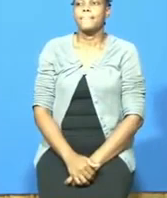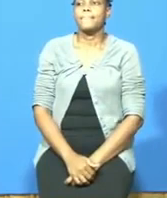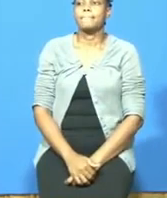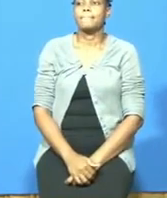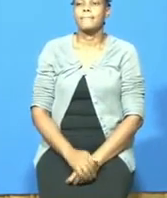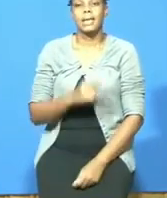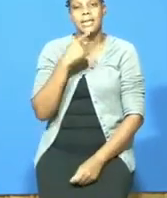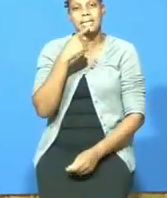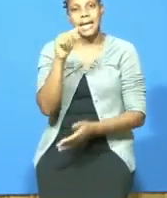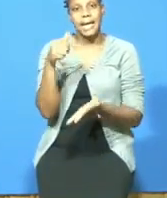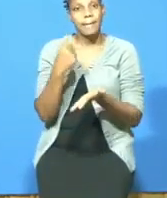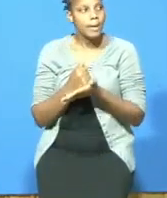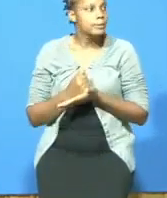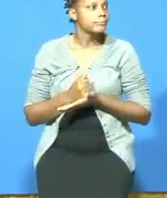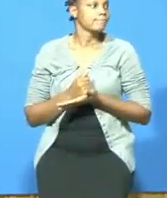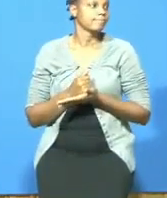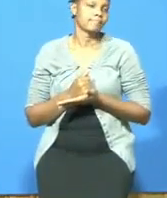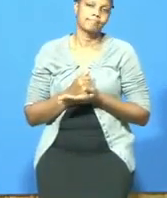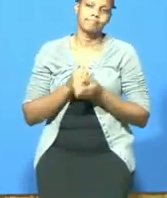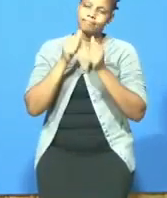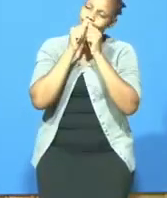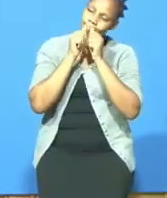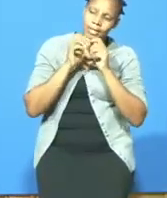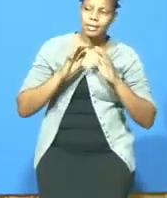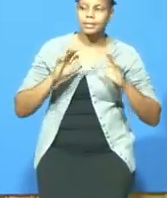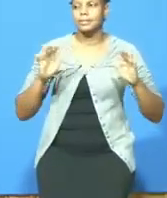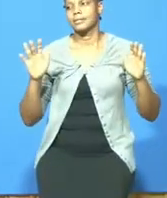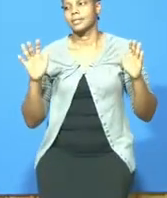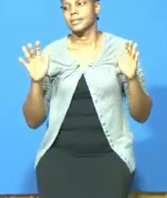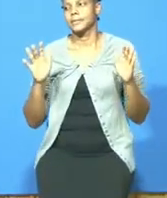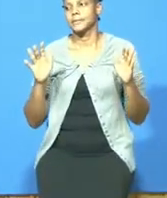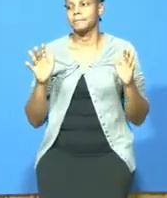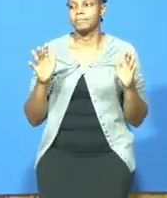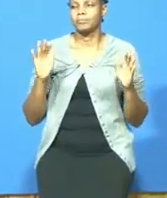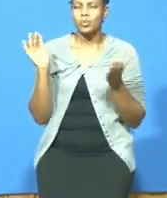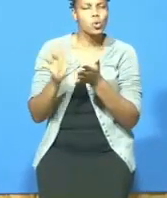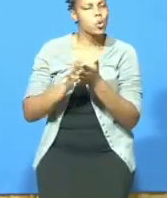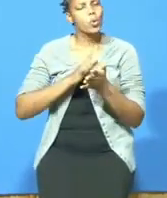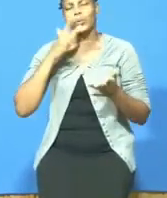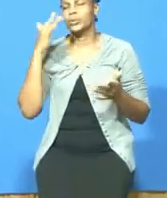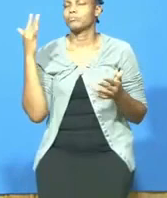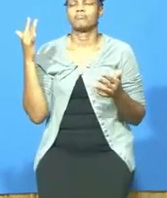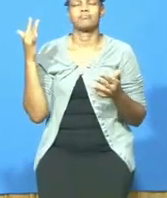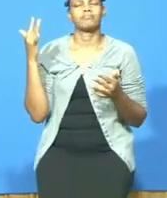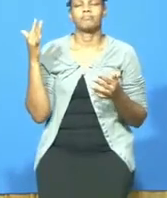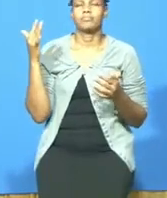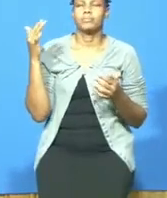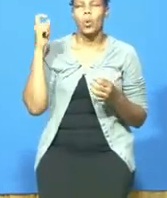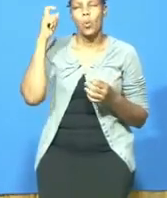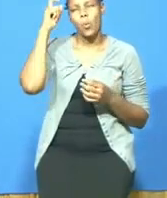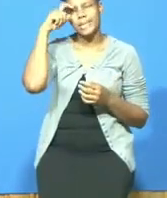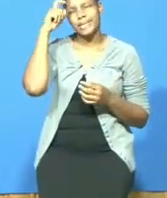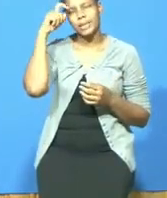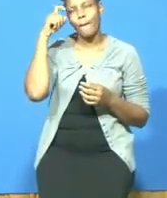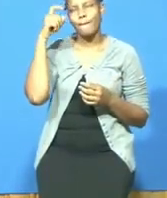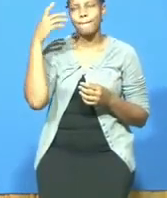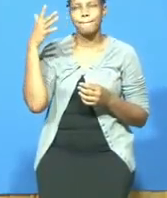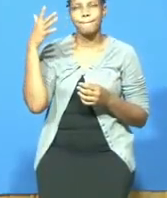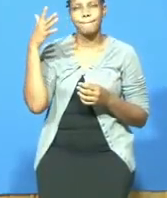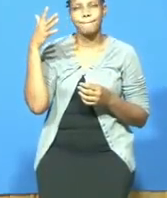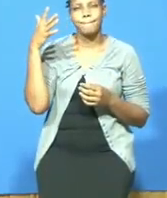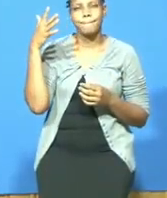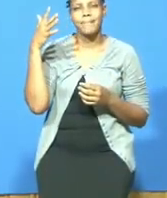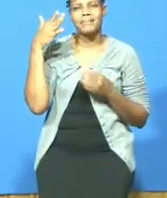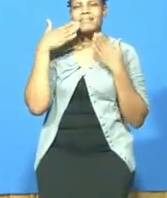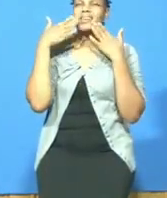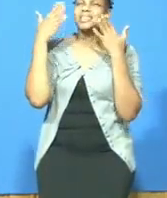Saying amen. Blessing, glory, wisdom,